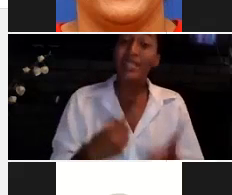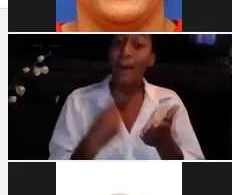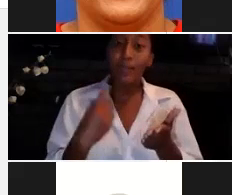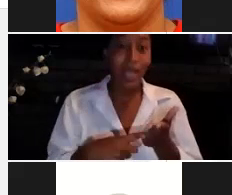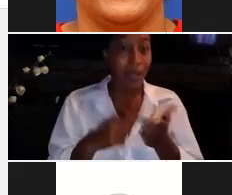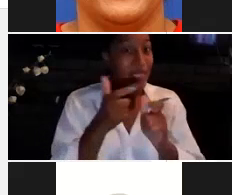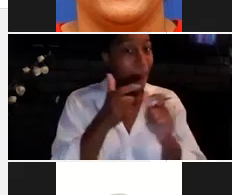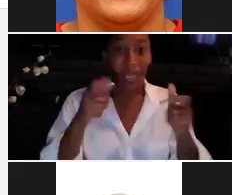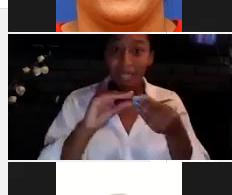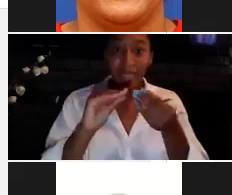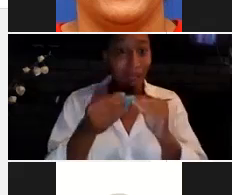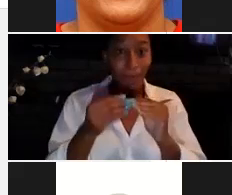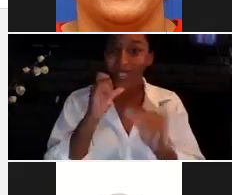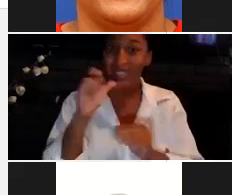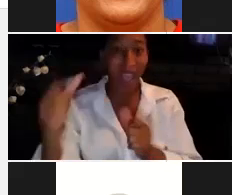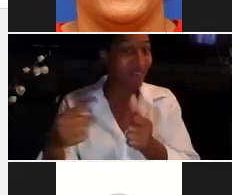when you subtract,